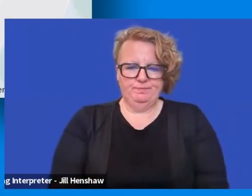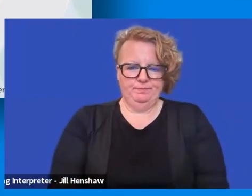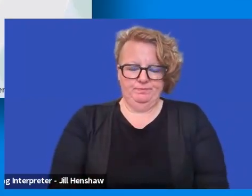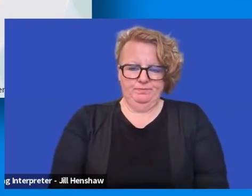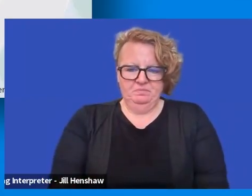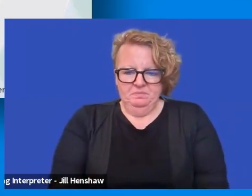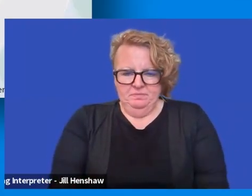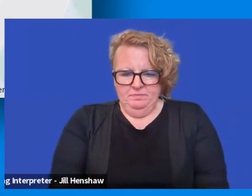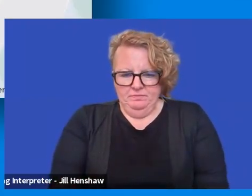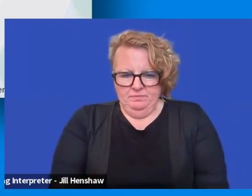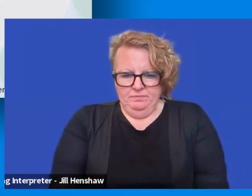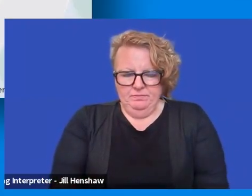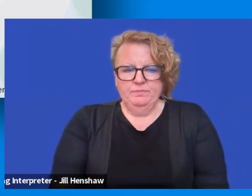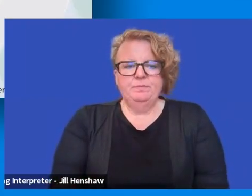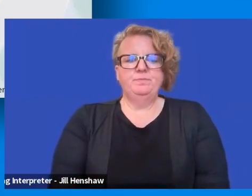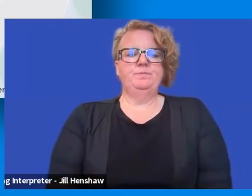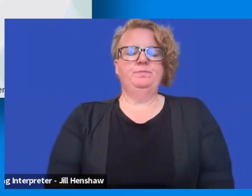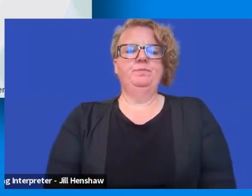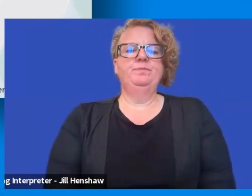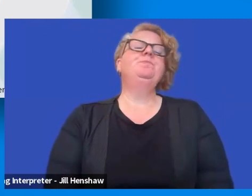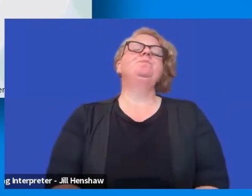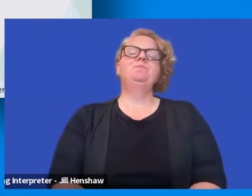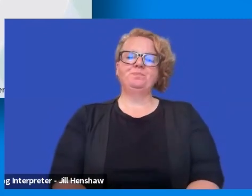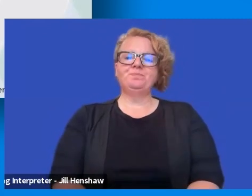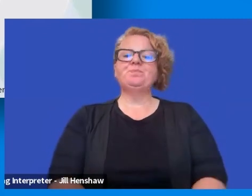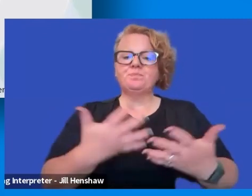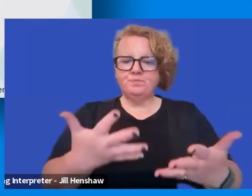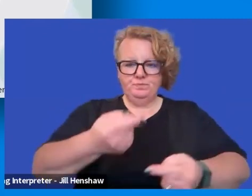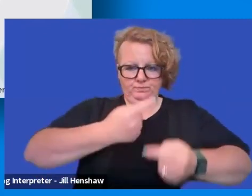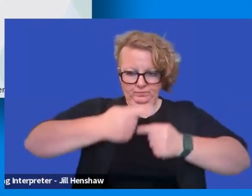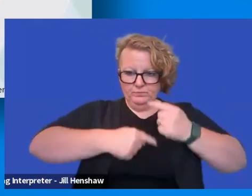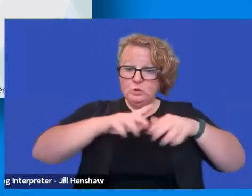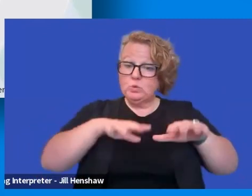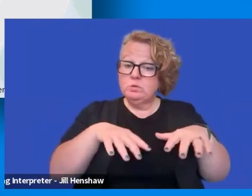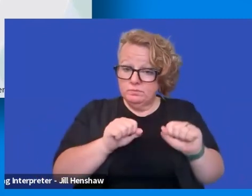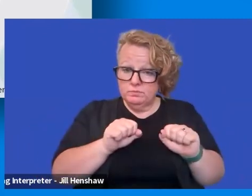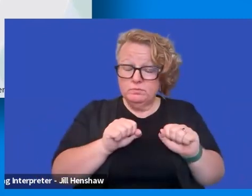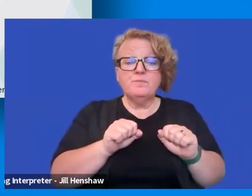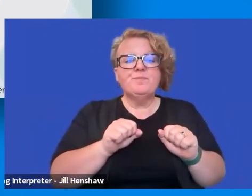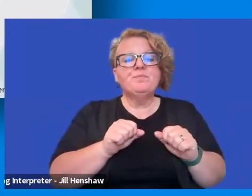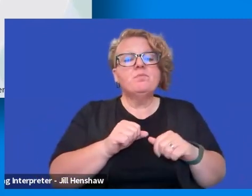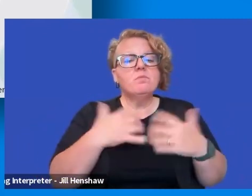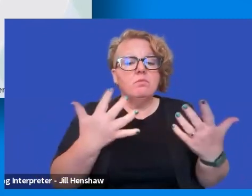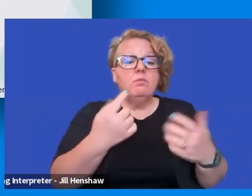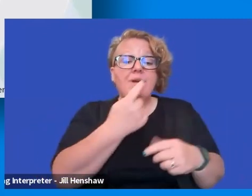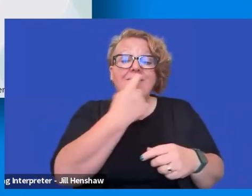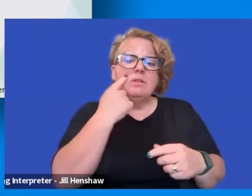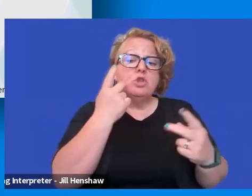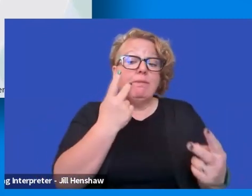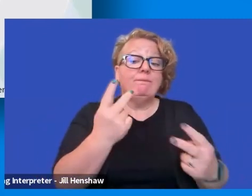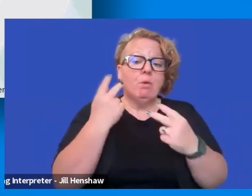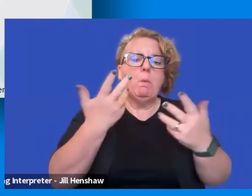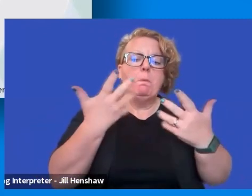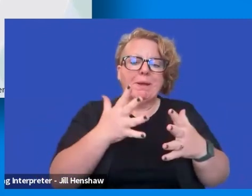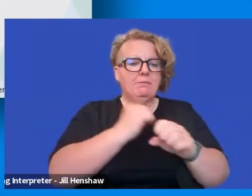this in the chat. So I'll take us back to the beginning, really, to the evidence review that we have